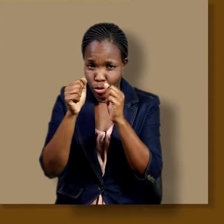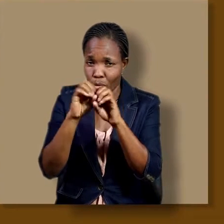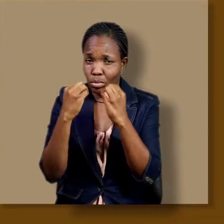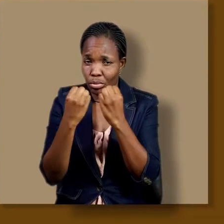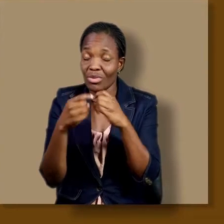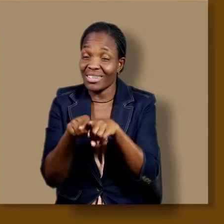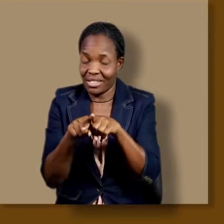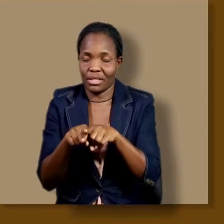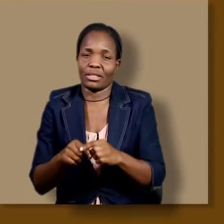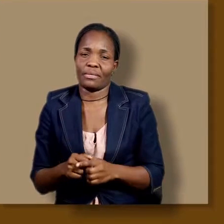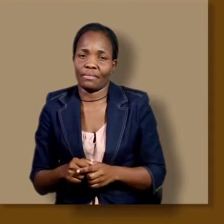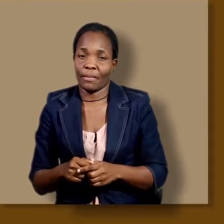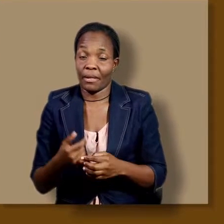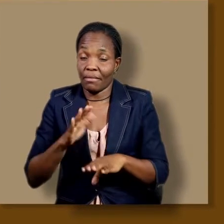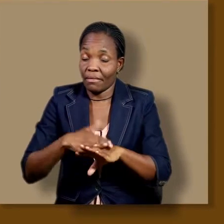with regard to